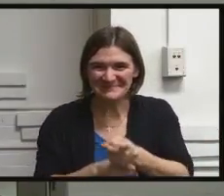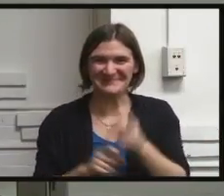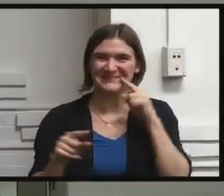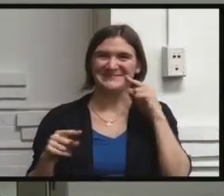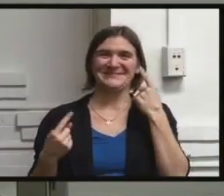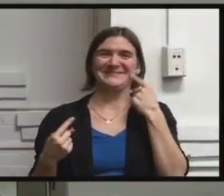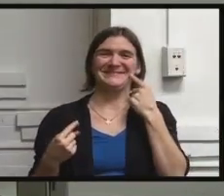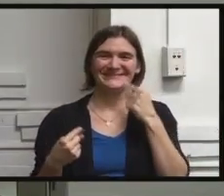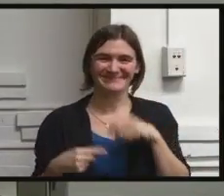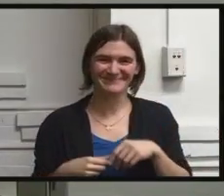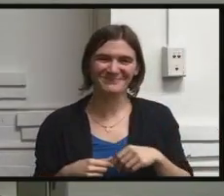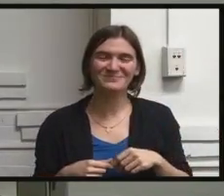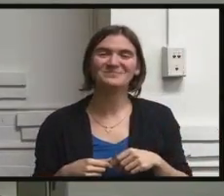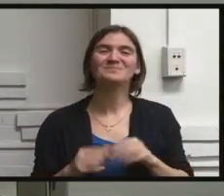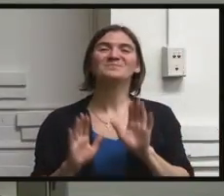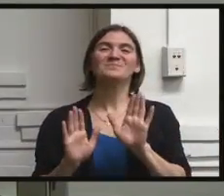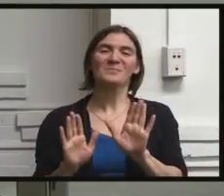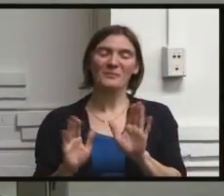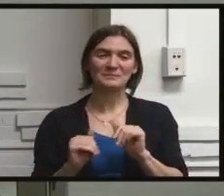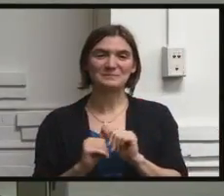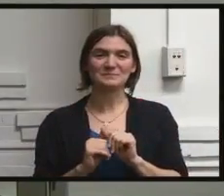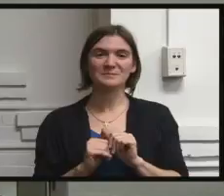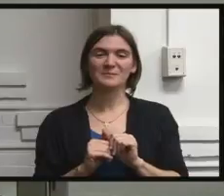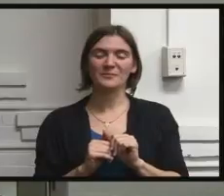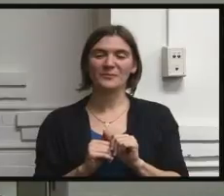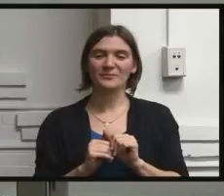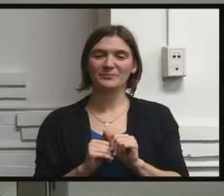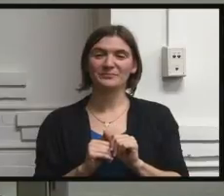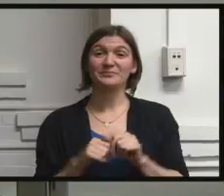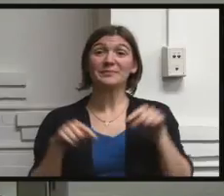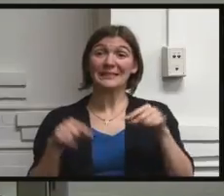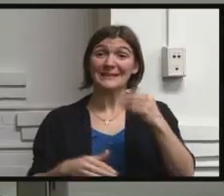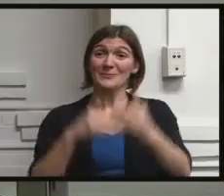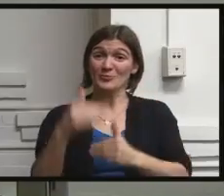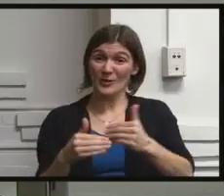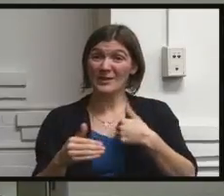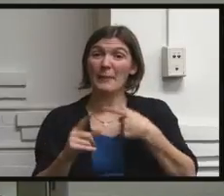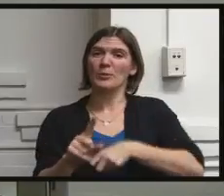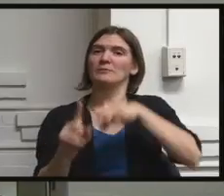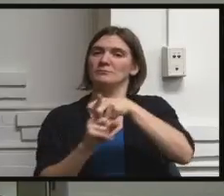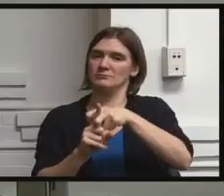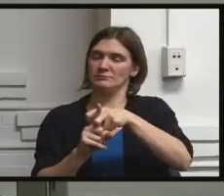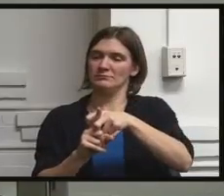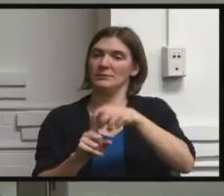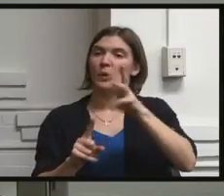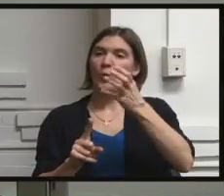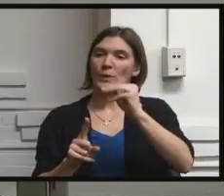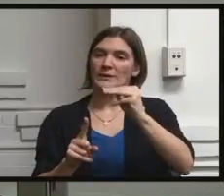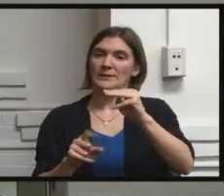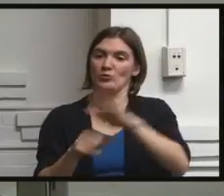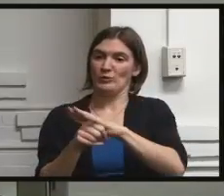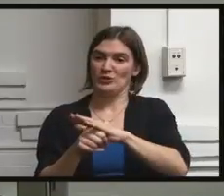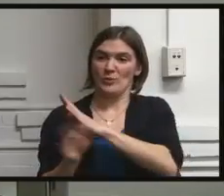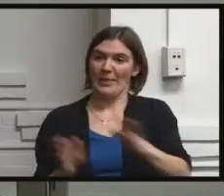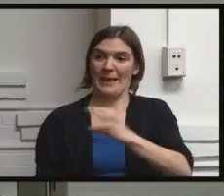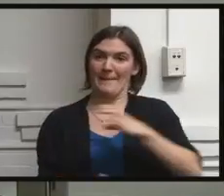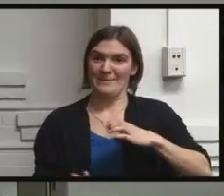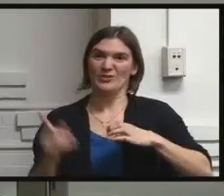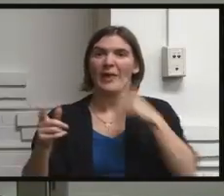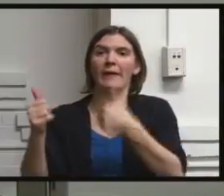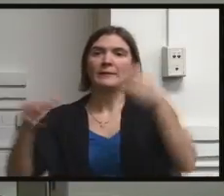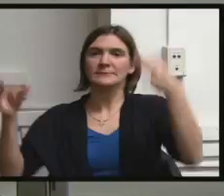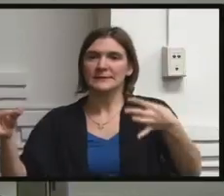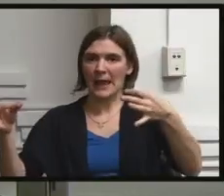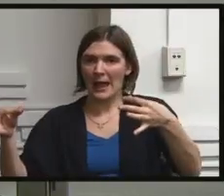in this process, utilize the Planning Commission as the policymaking body to pull the